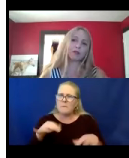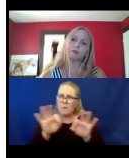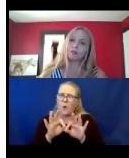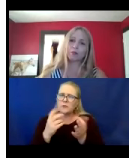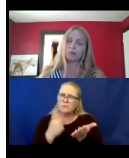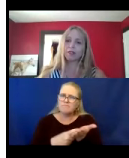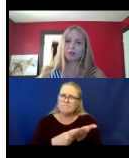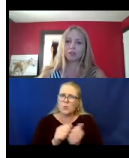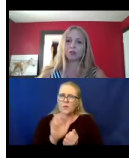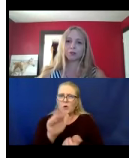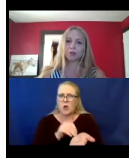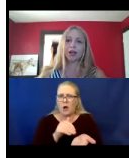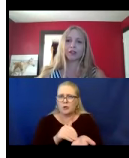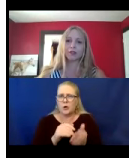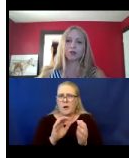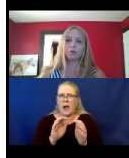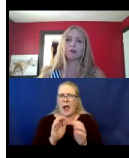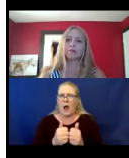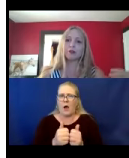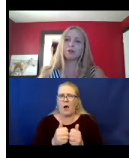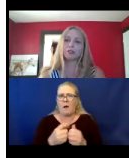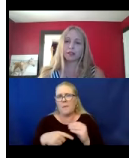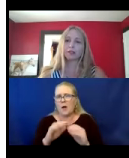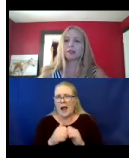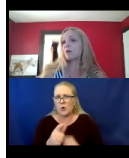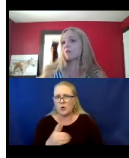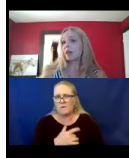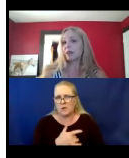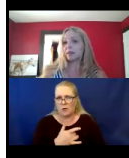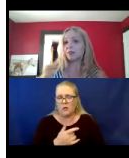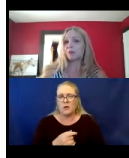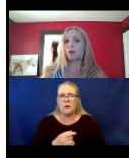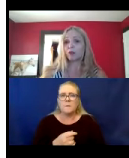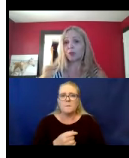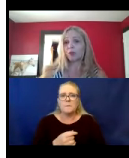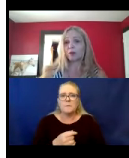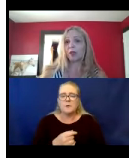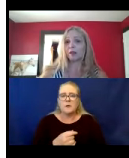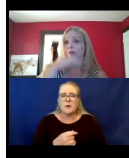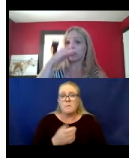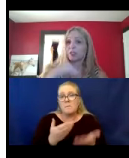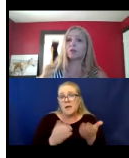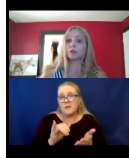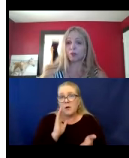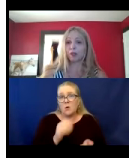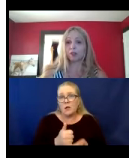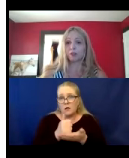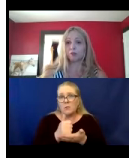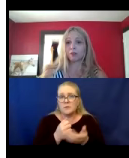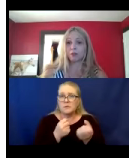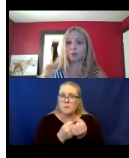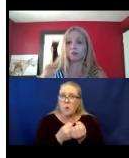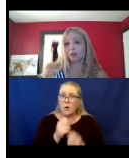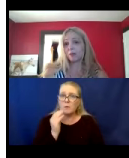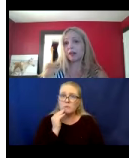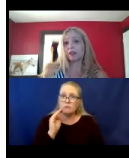your symptoms, because there may be some things you can rule out, and the treatment of those things may support your mood and may reduce those depression